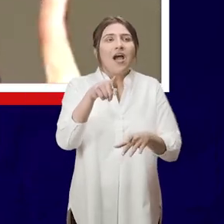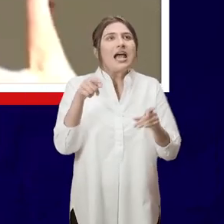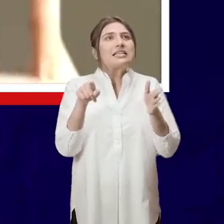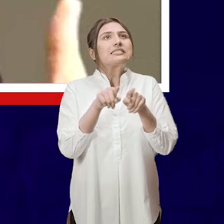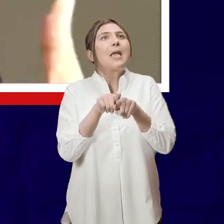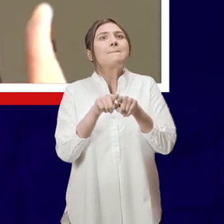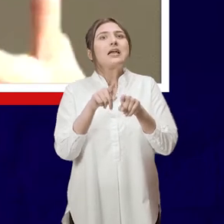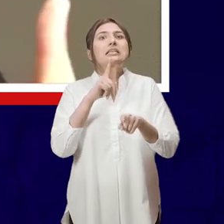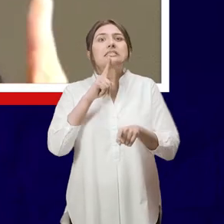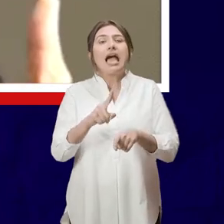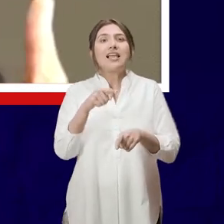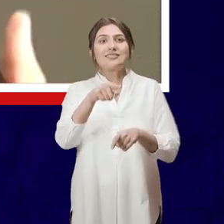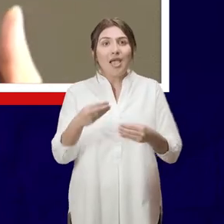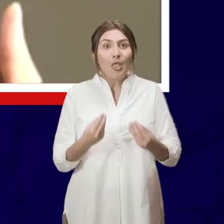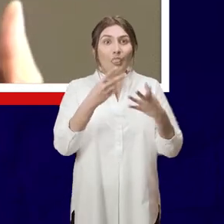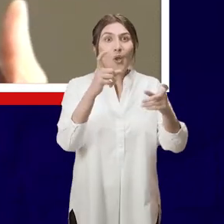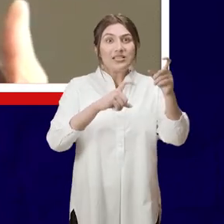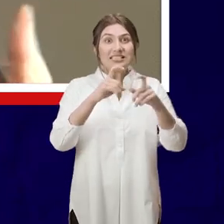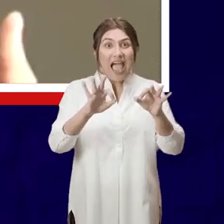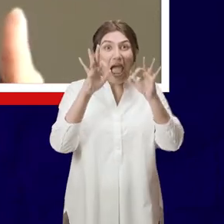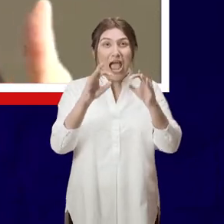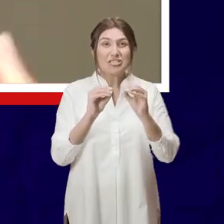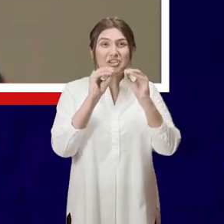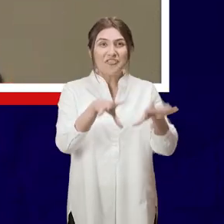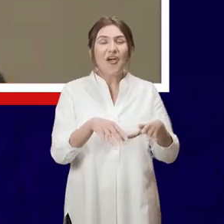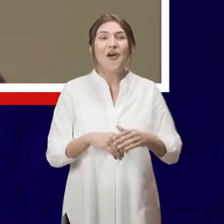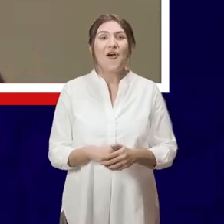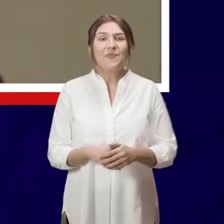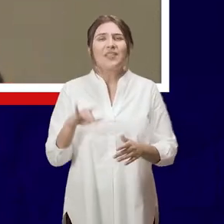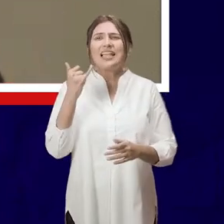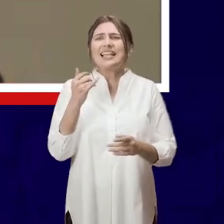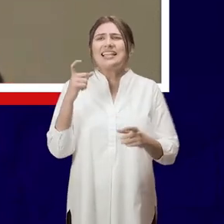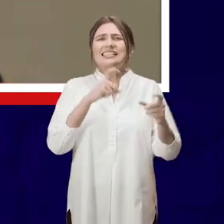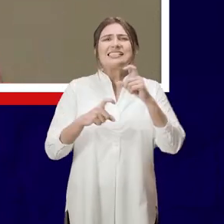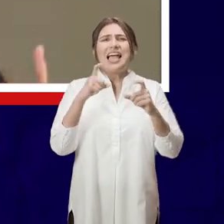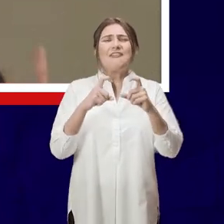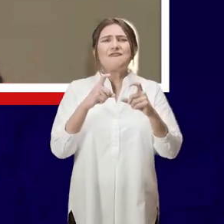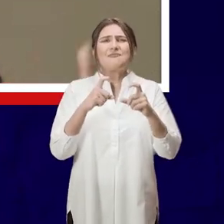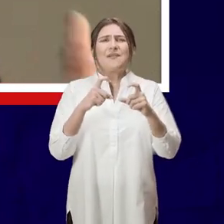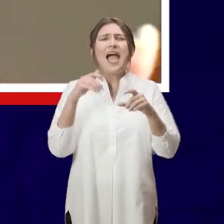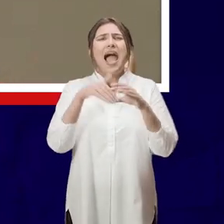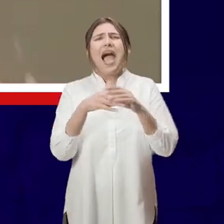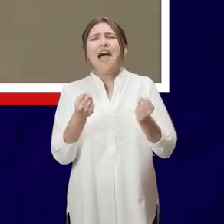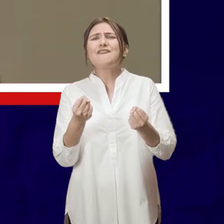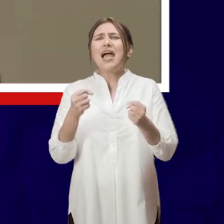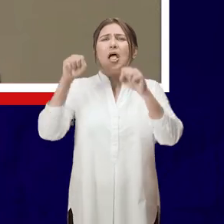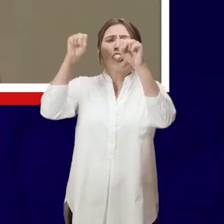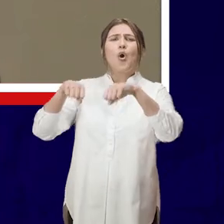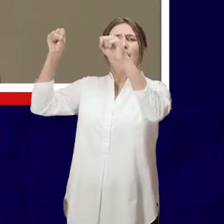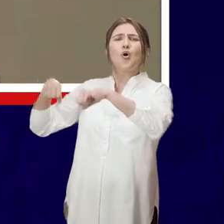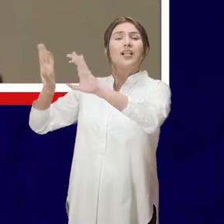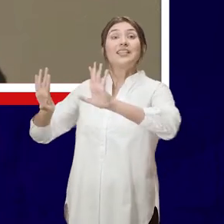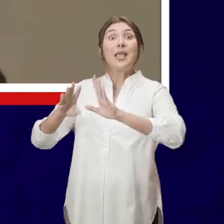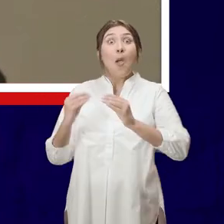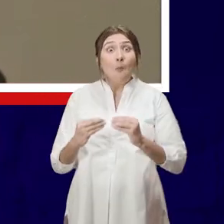something of that kind, well-designed, which is more than just a kind of a brick and mortar stuff, but